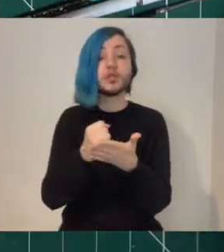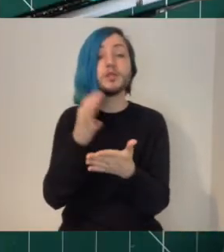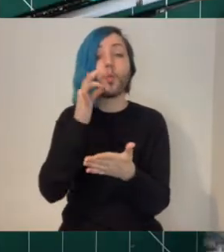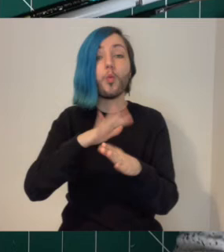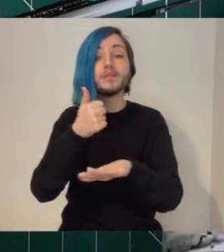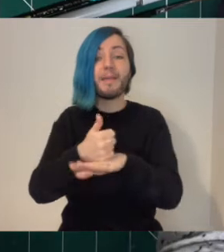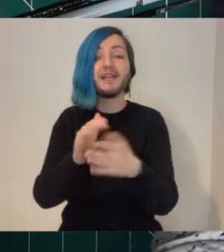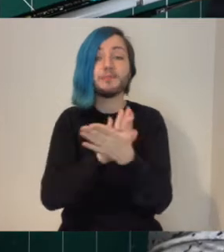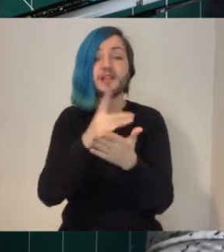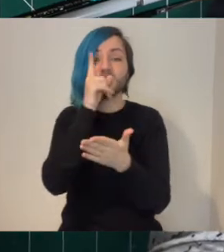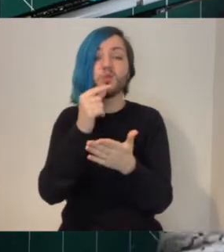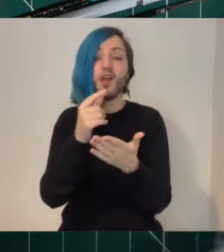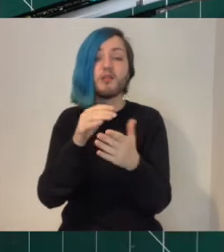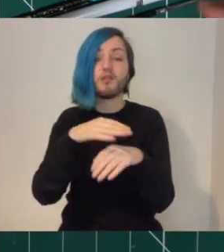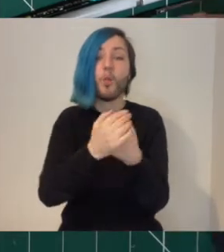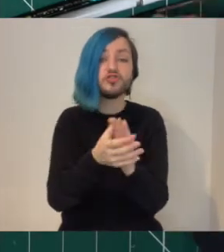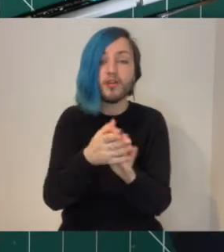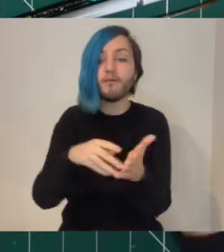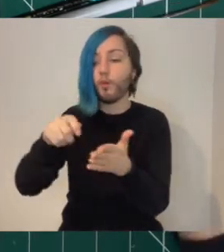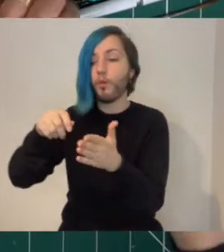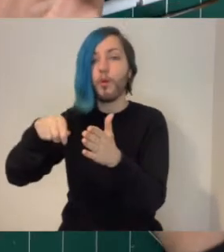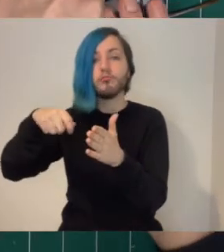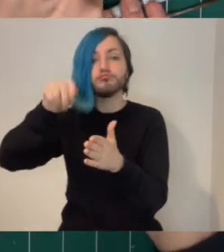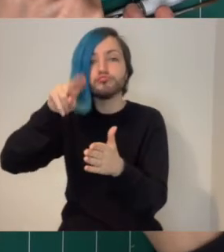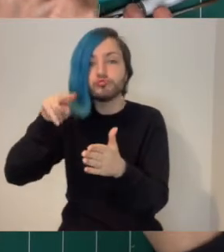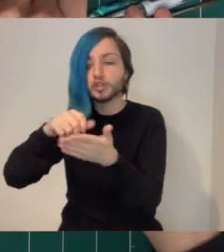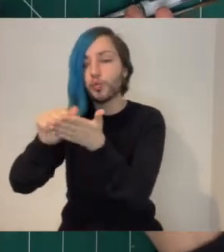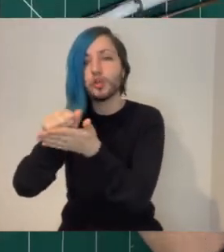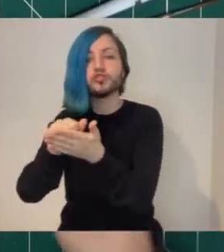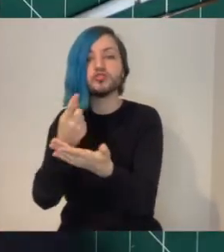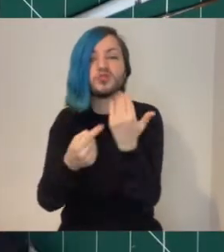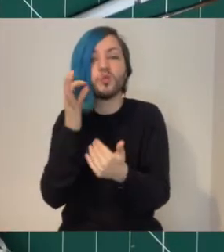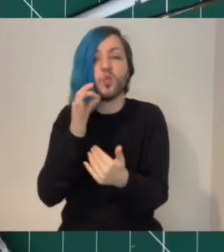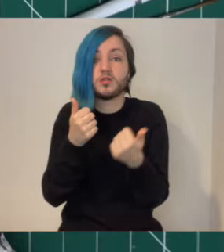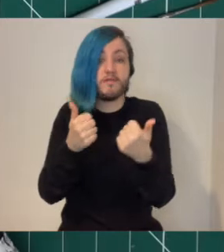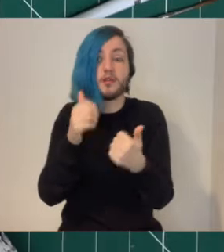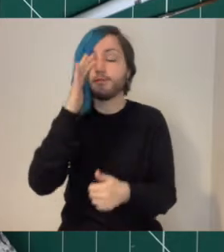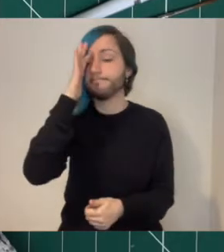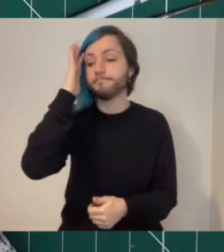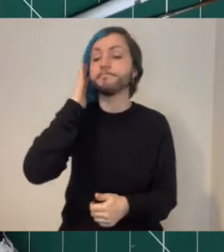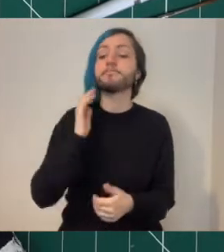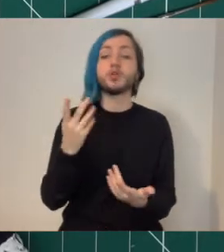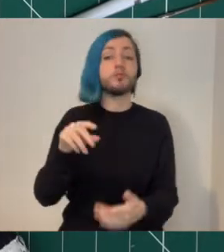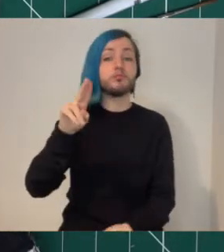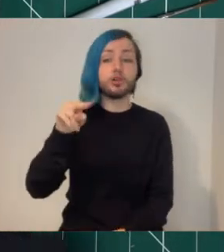is water based, so you'll be able to wash it off just with water. And then you grab your